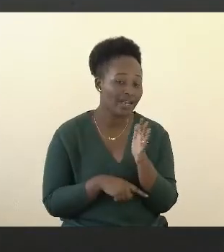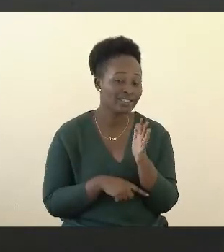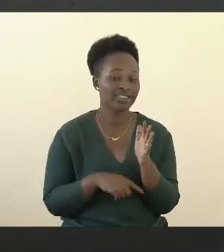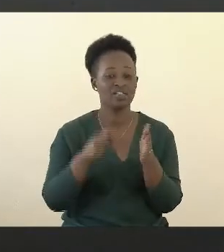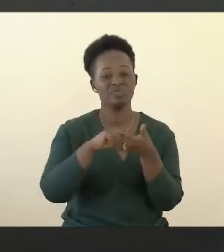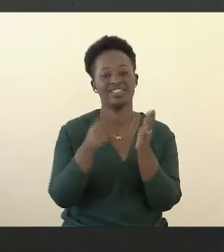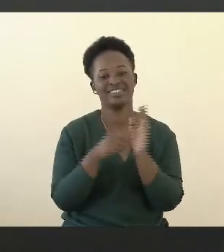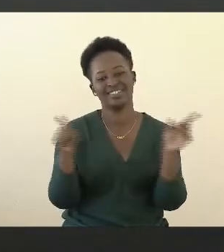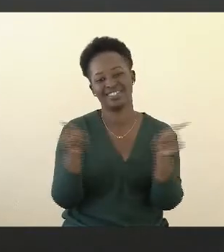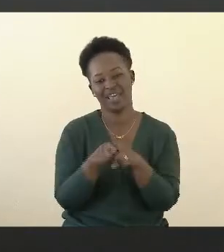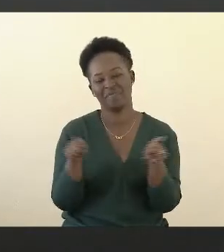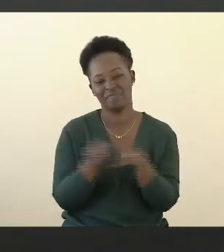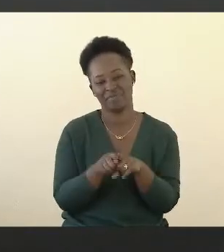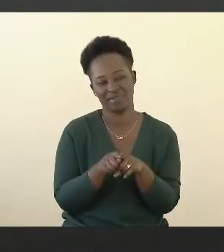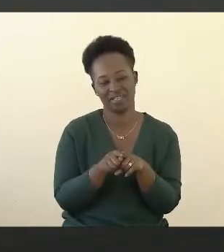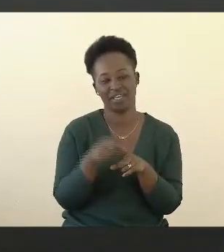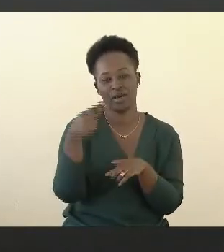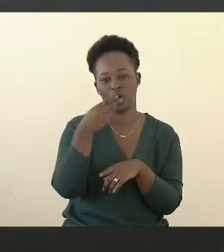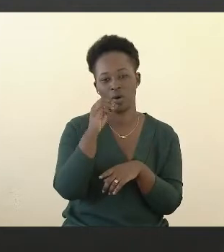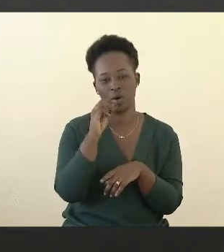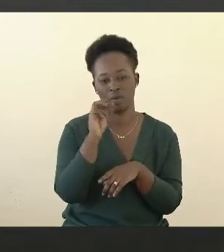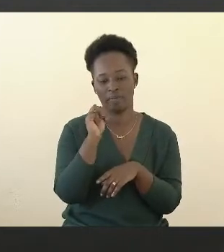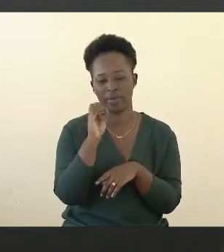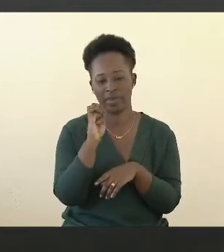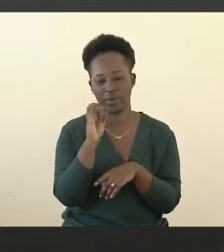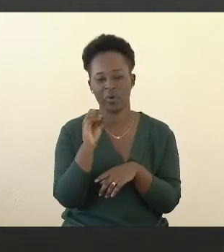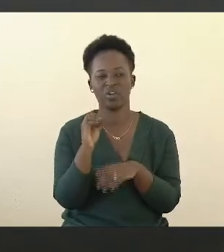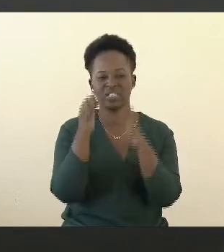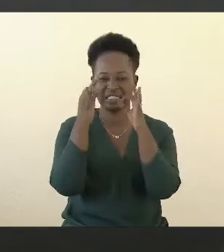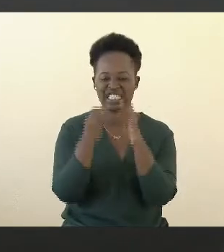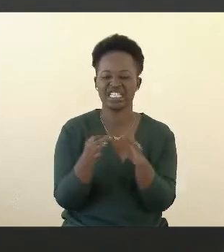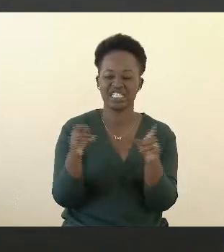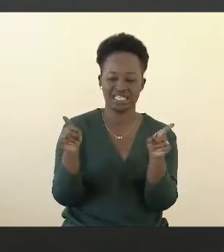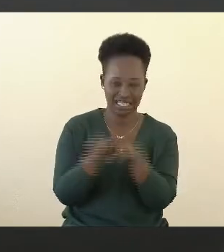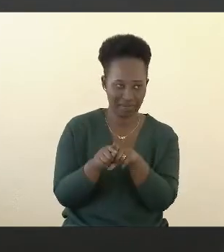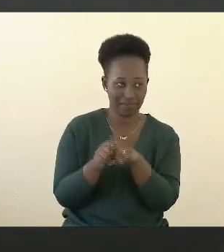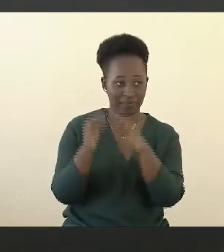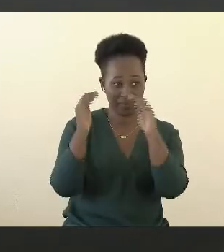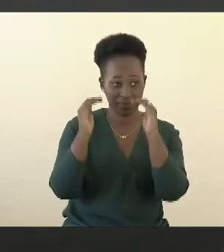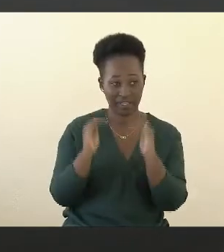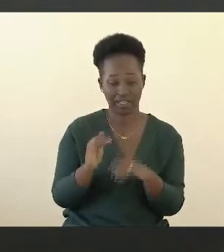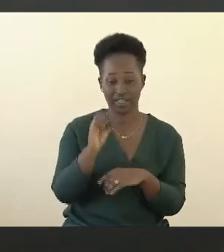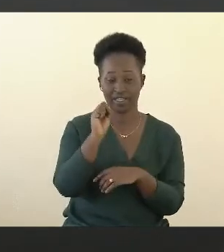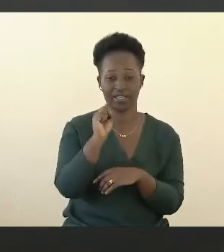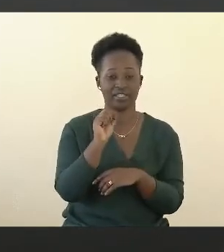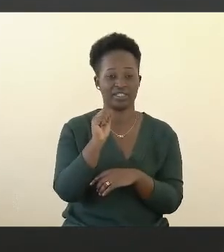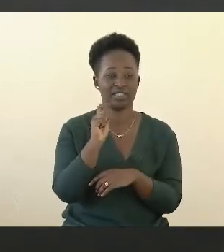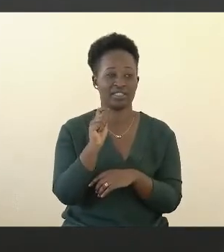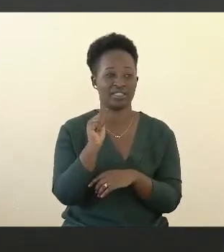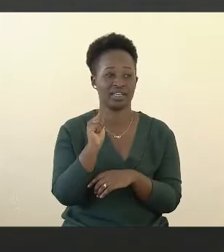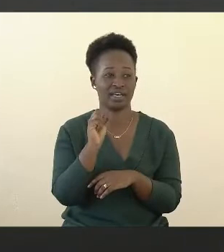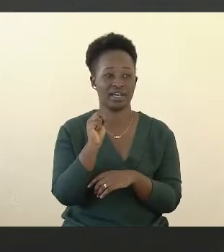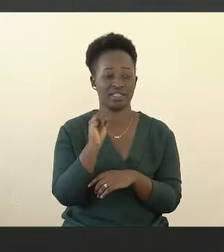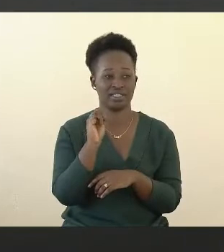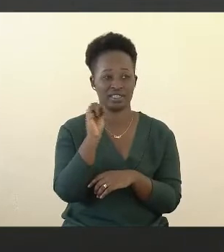similar. If it's something which is similar, then stasis and biology, it refers